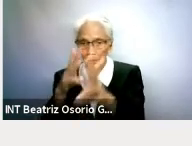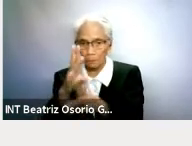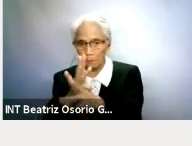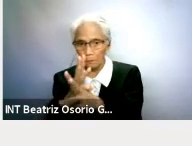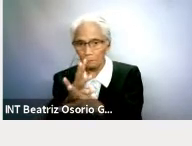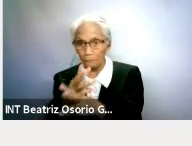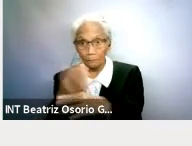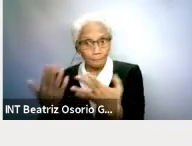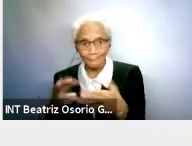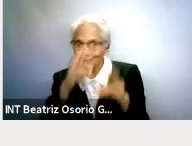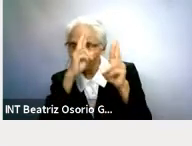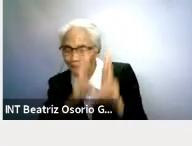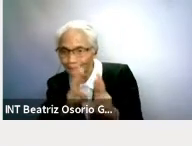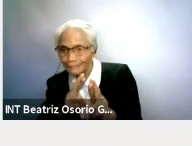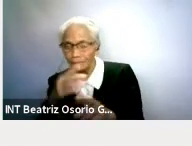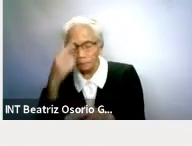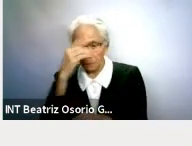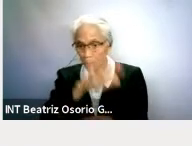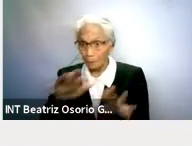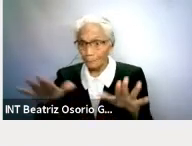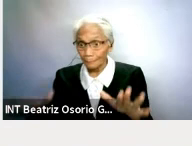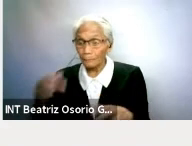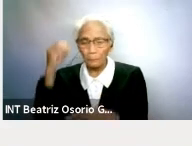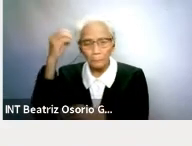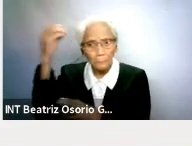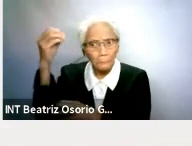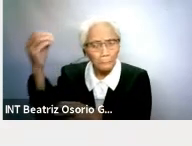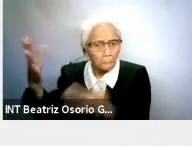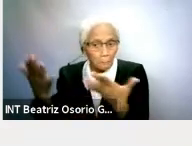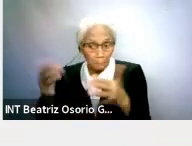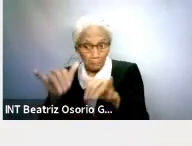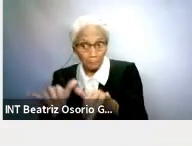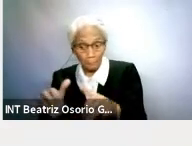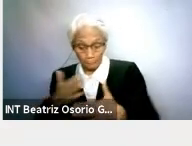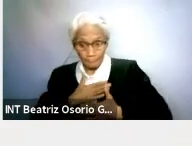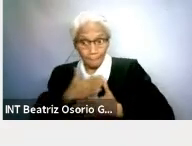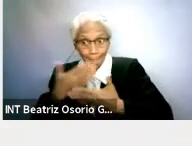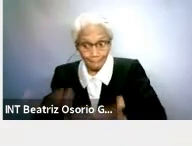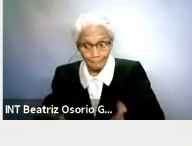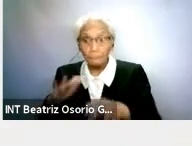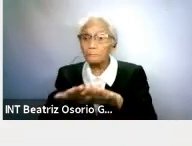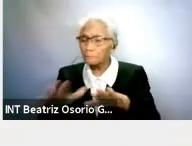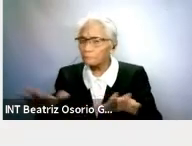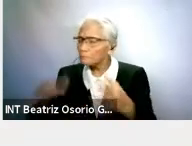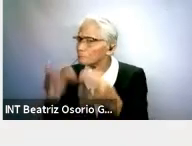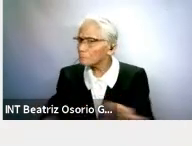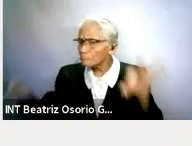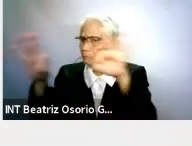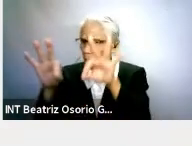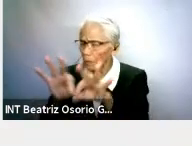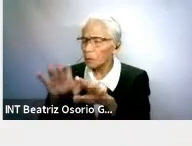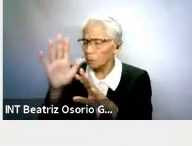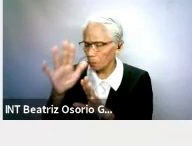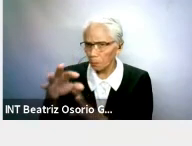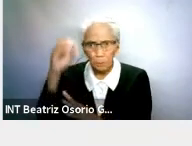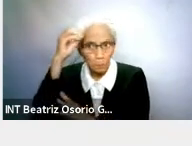Respect for children's opinion. In order to instill confidence and commitment in children, it is important that their opinions be